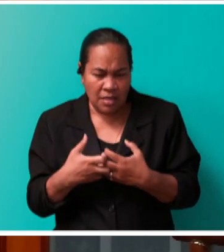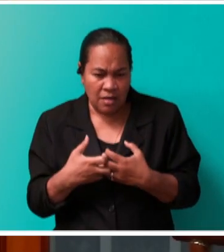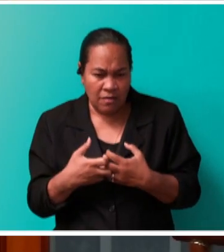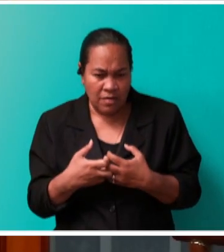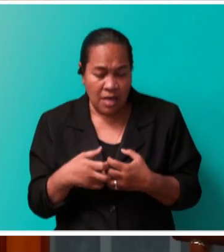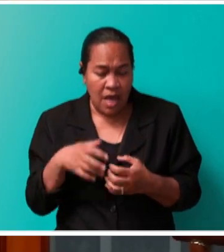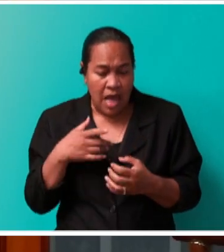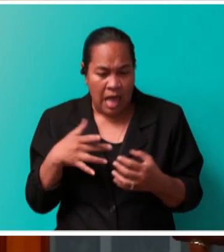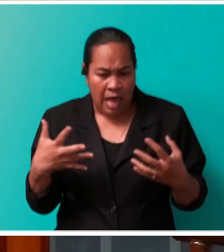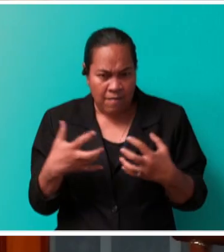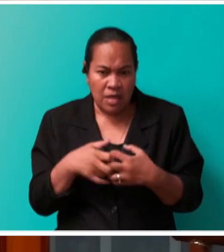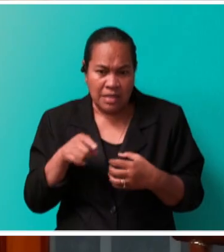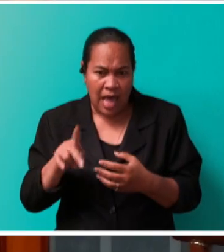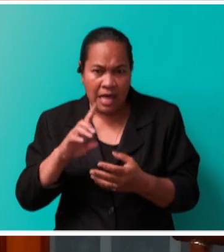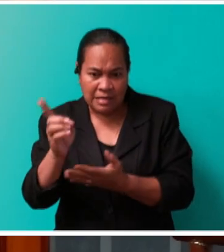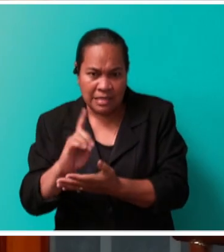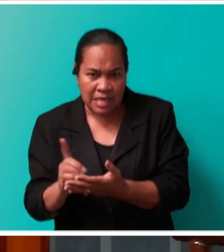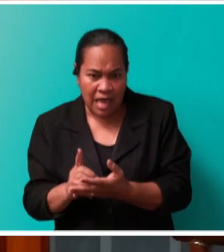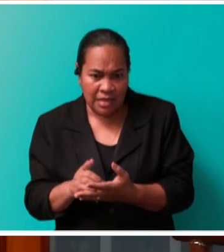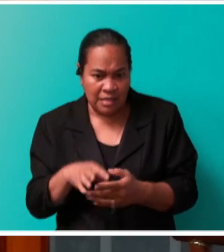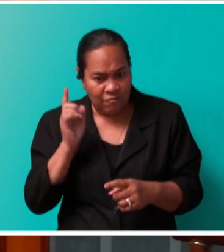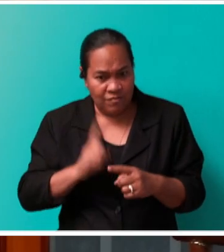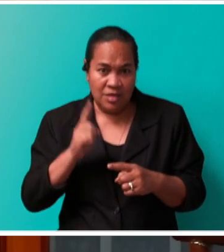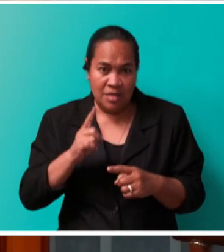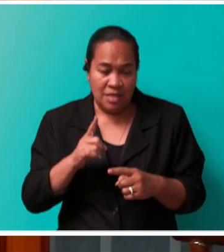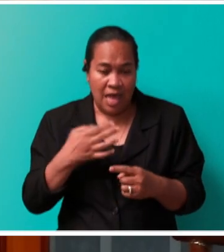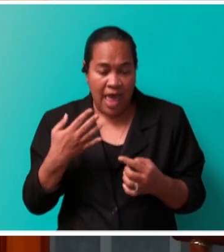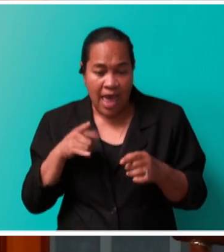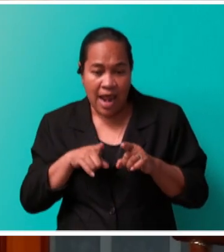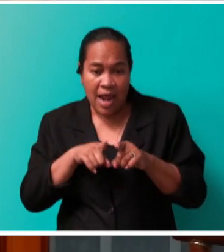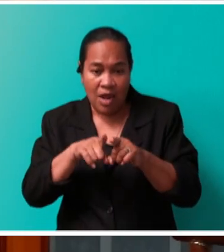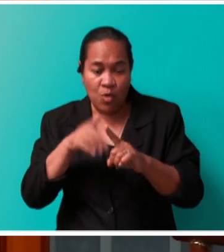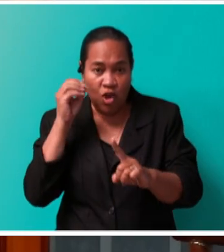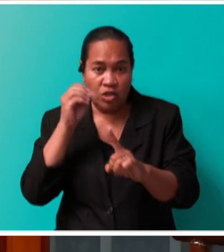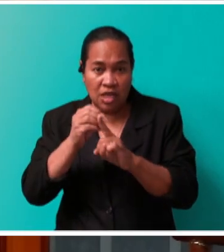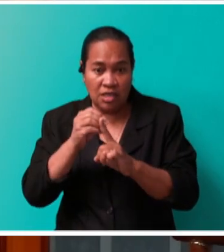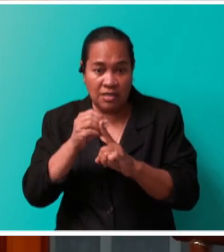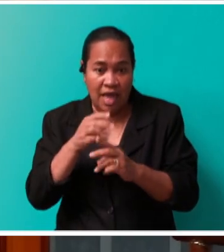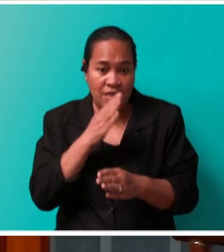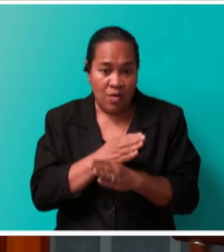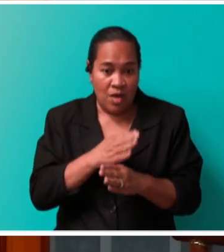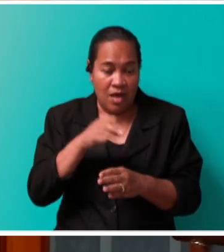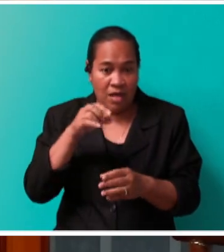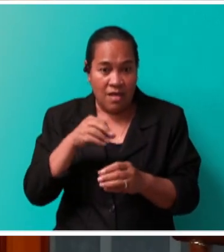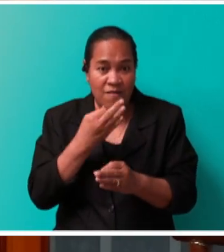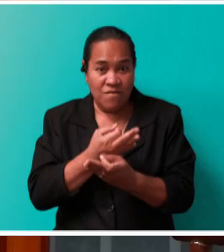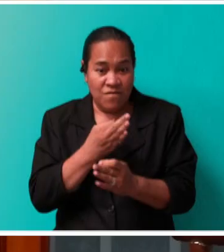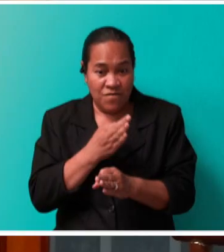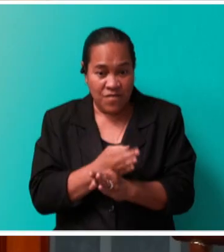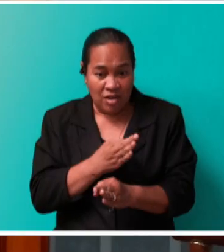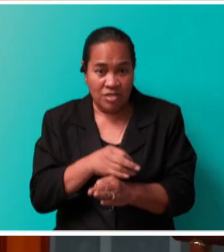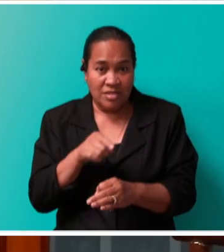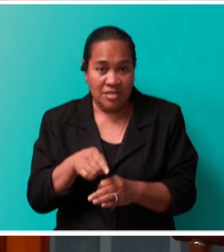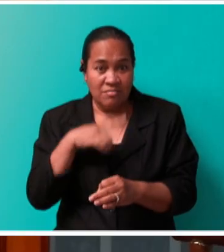design, efficiency, and alignment with the objectives and functions of the fund.